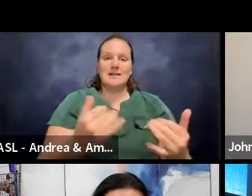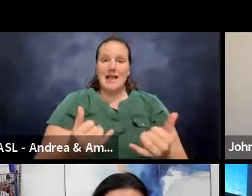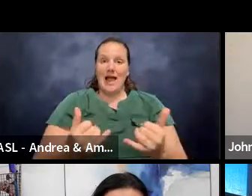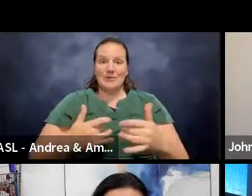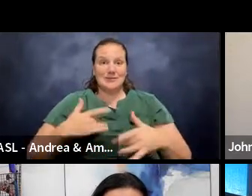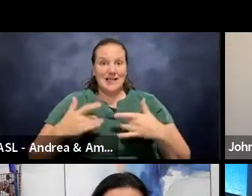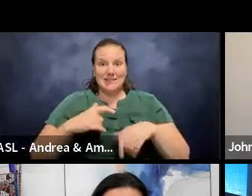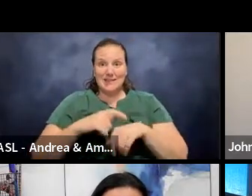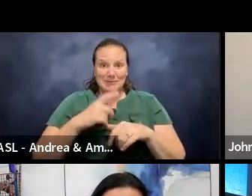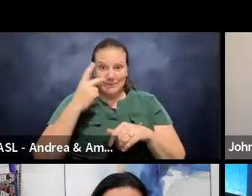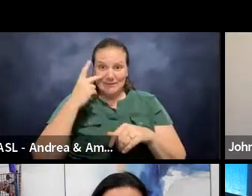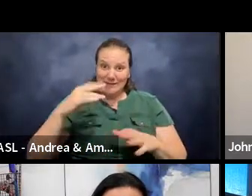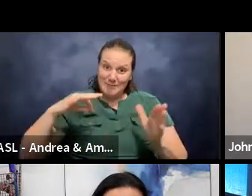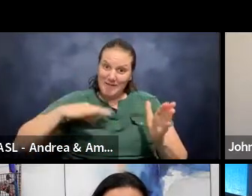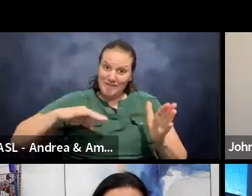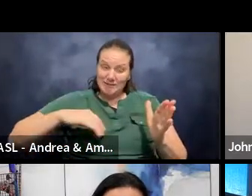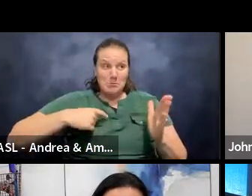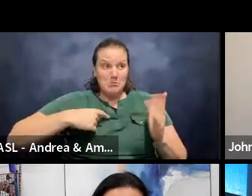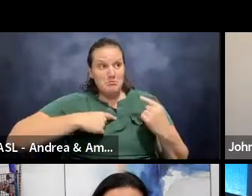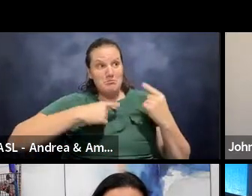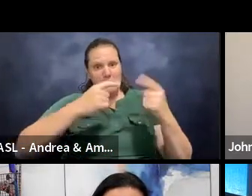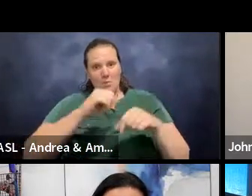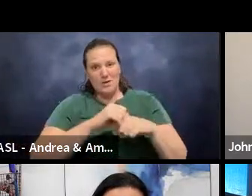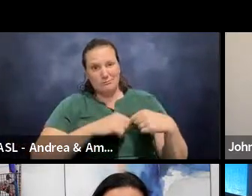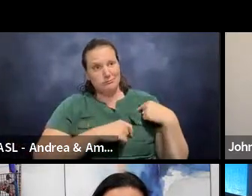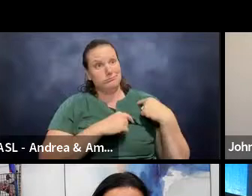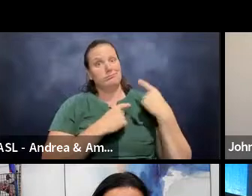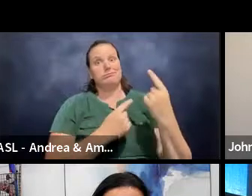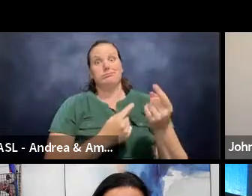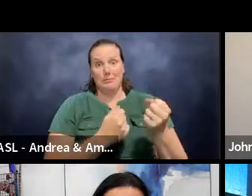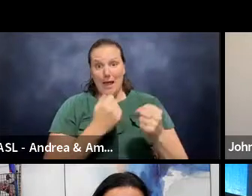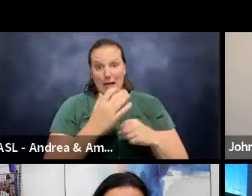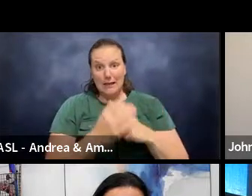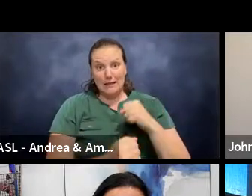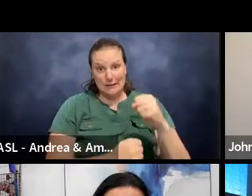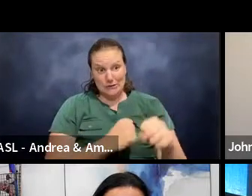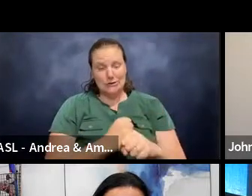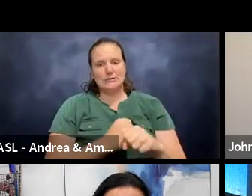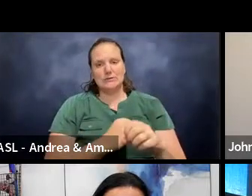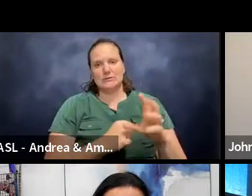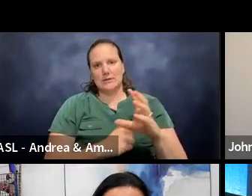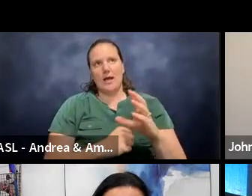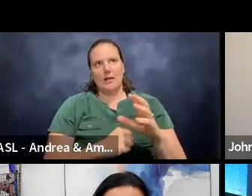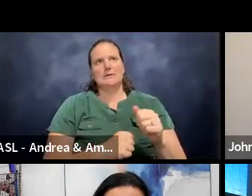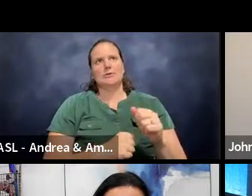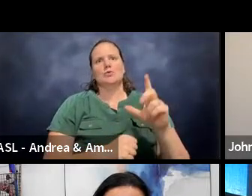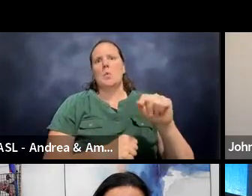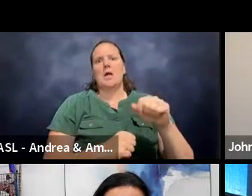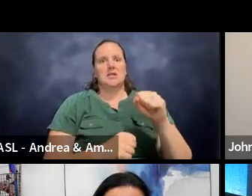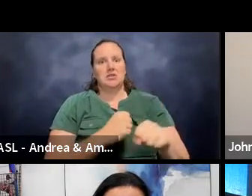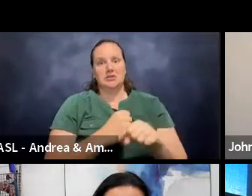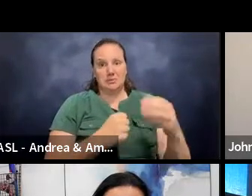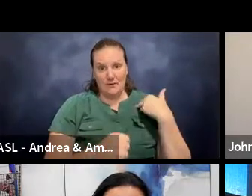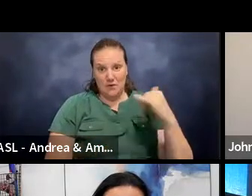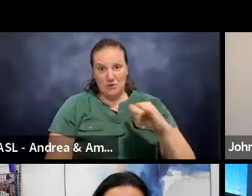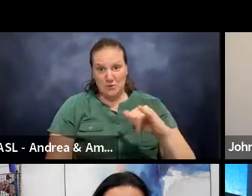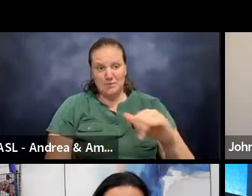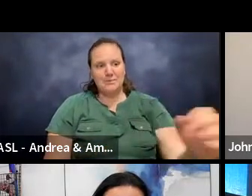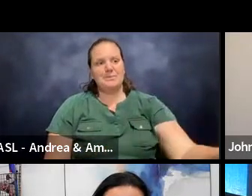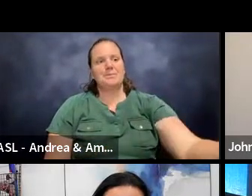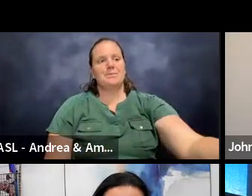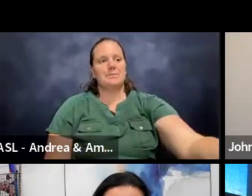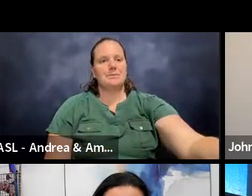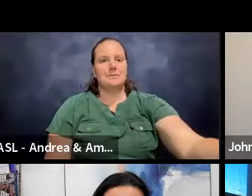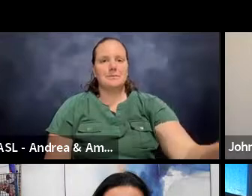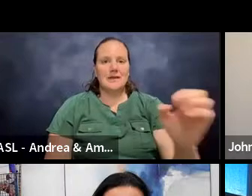work that has been put in over the last several years, in addition to decades before. With that, Ed,